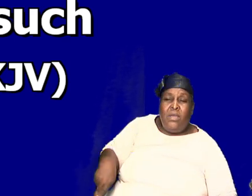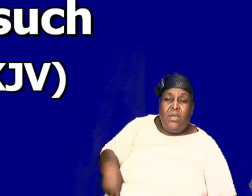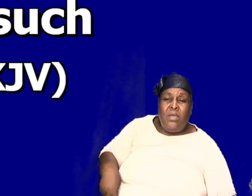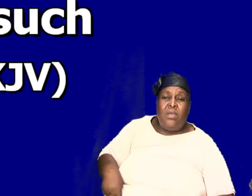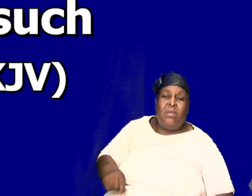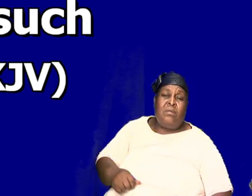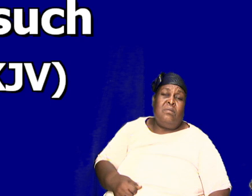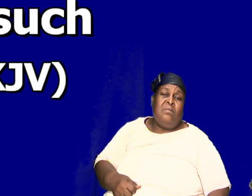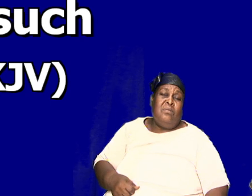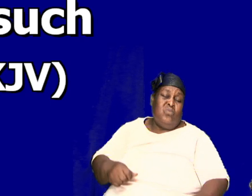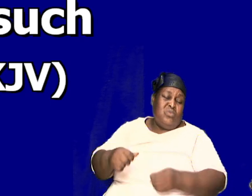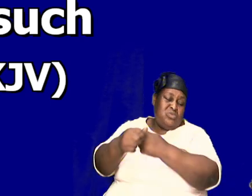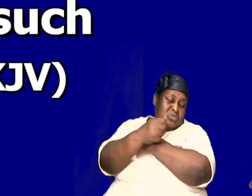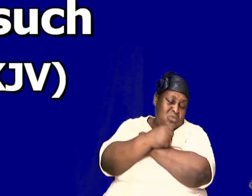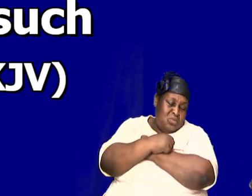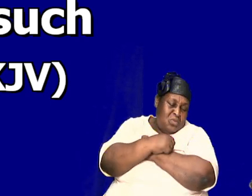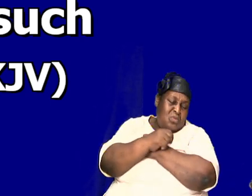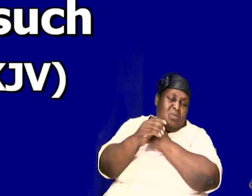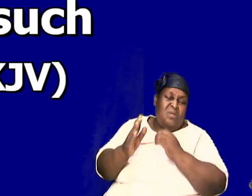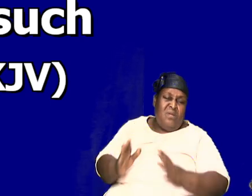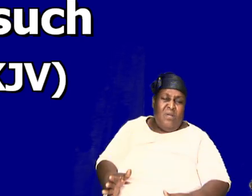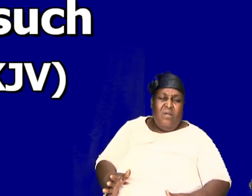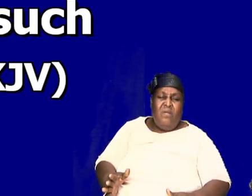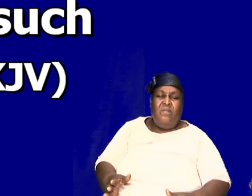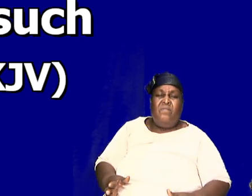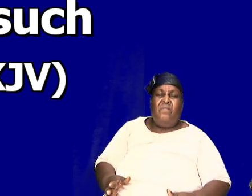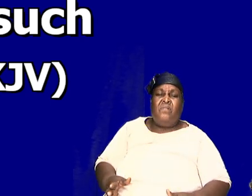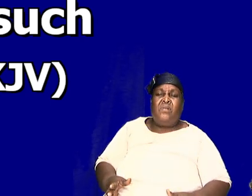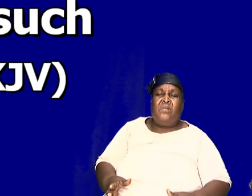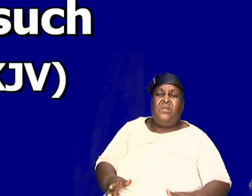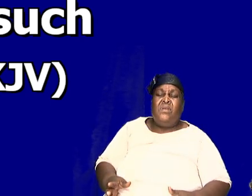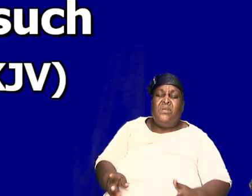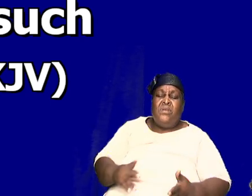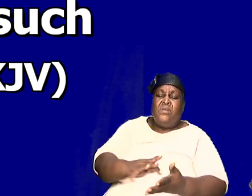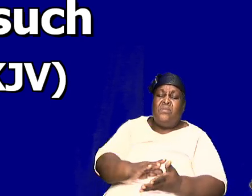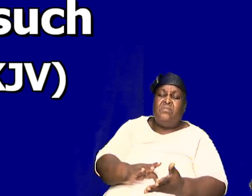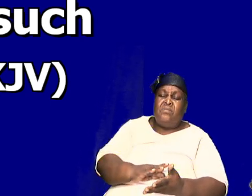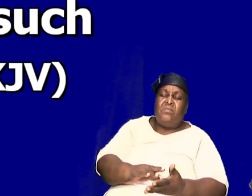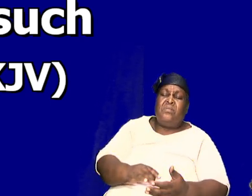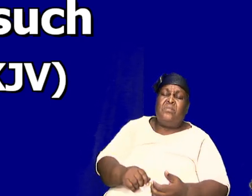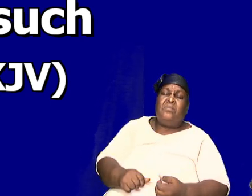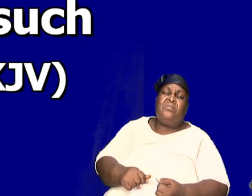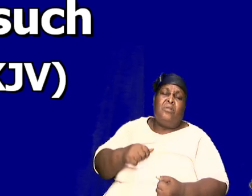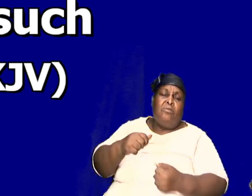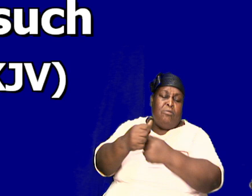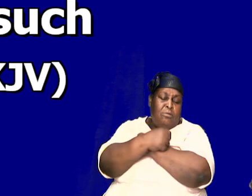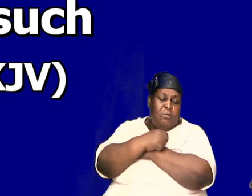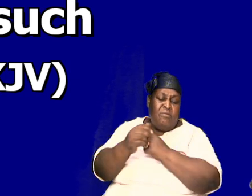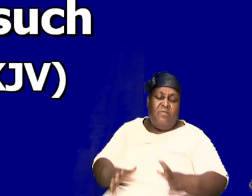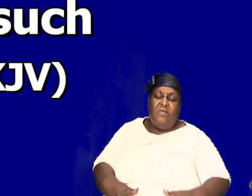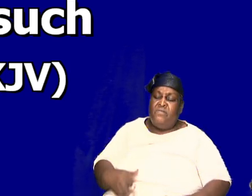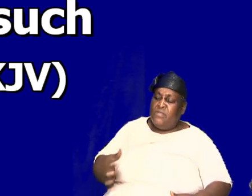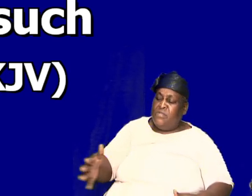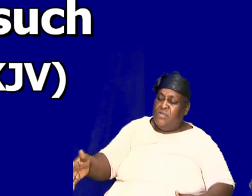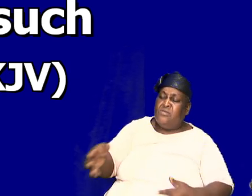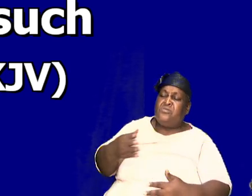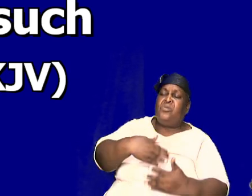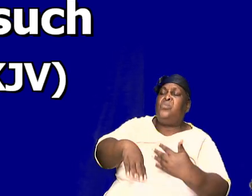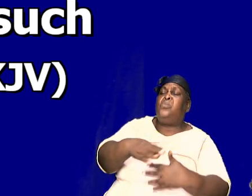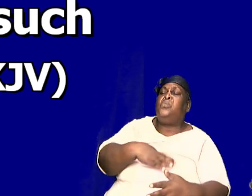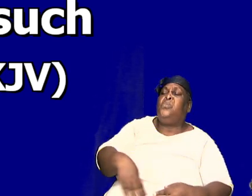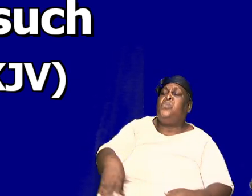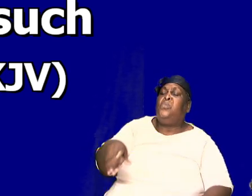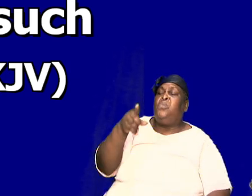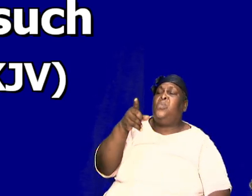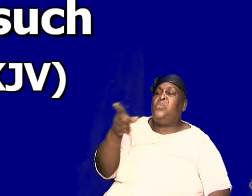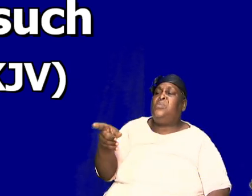was lover of the prayer. He was lover of the king around him, but he was not a